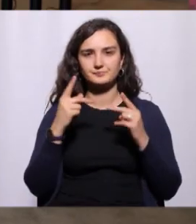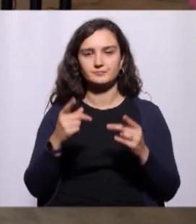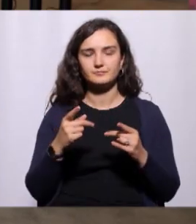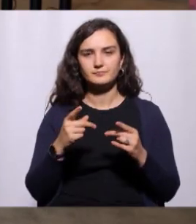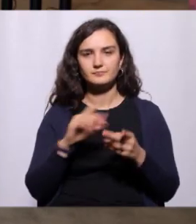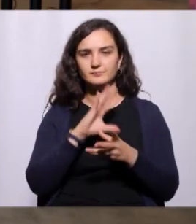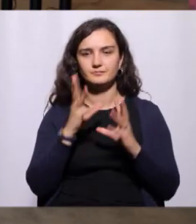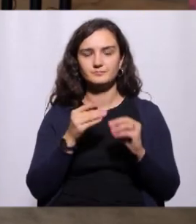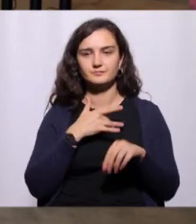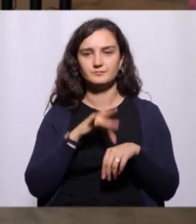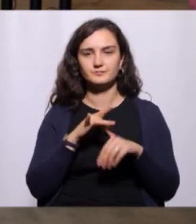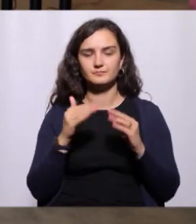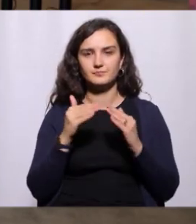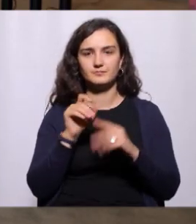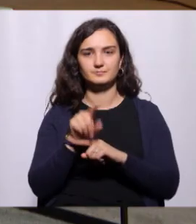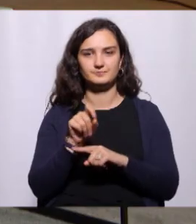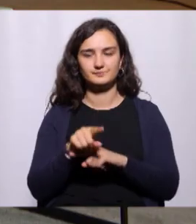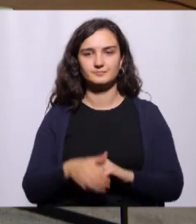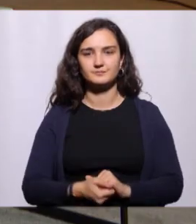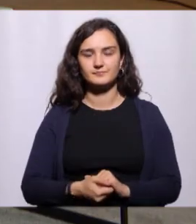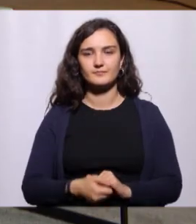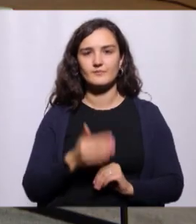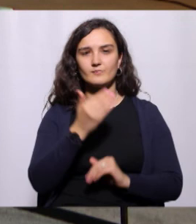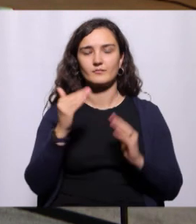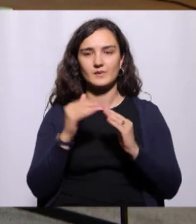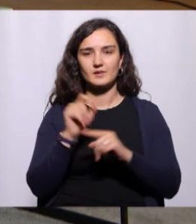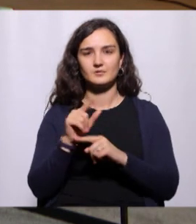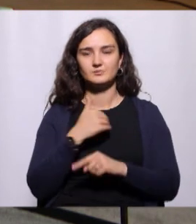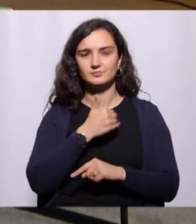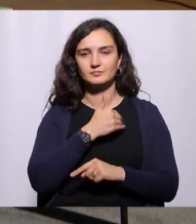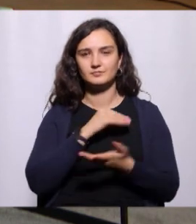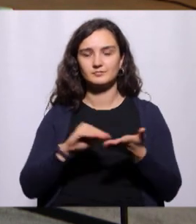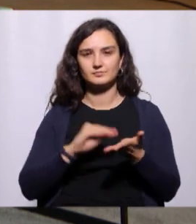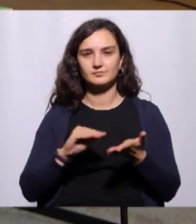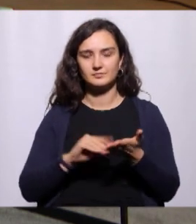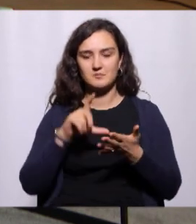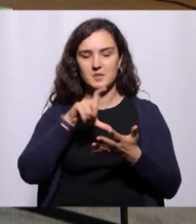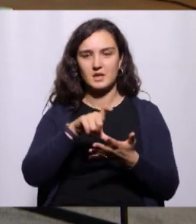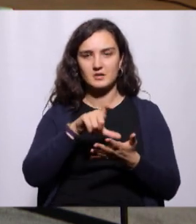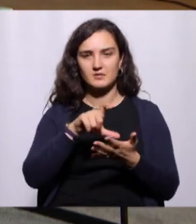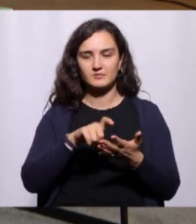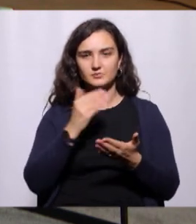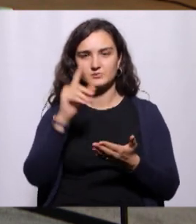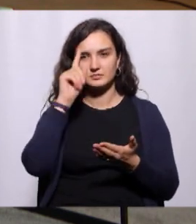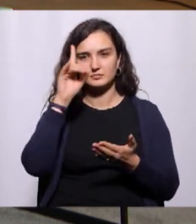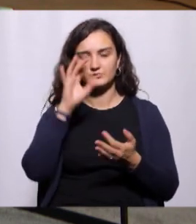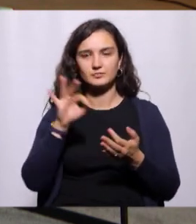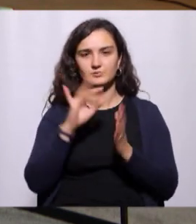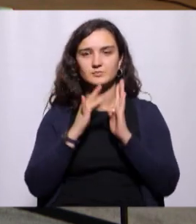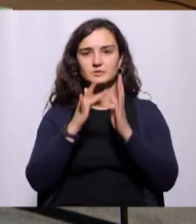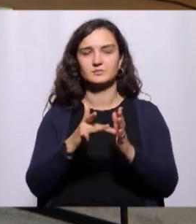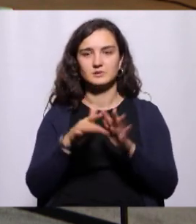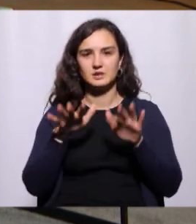to everyone's favorite homework. For your homework, we want you to write a paragraph about your favorite